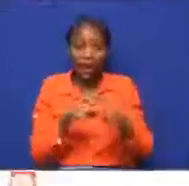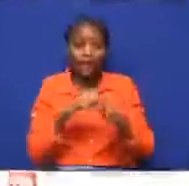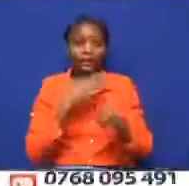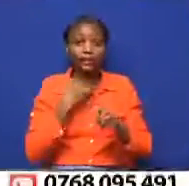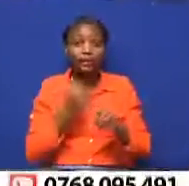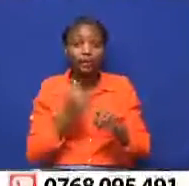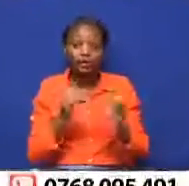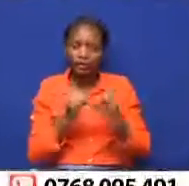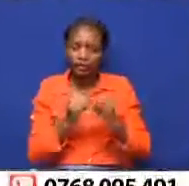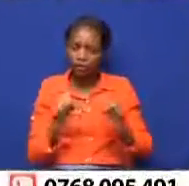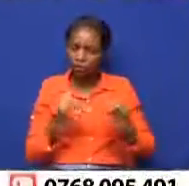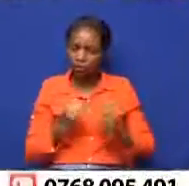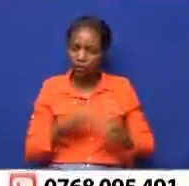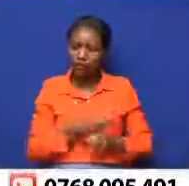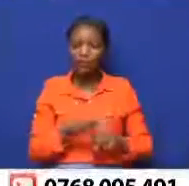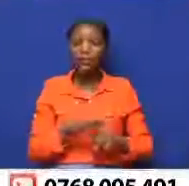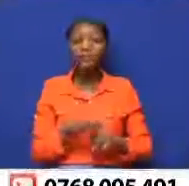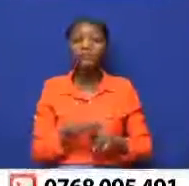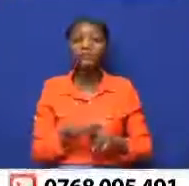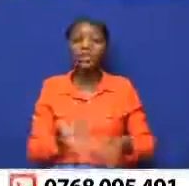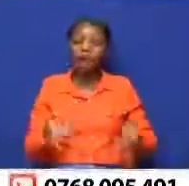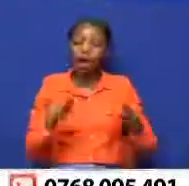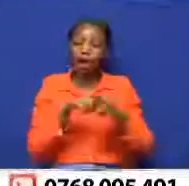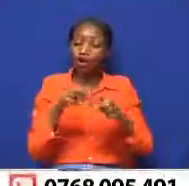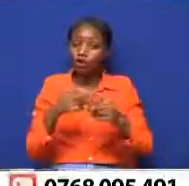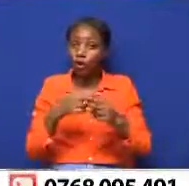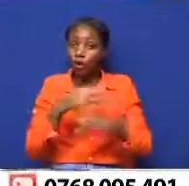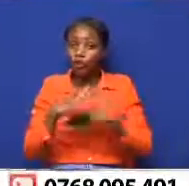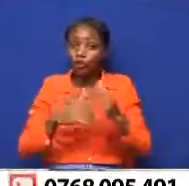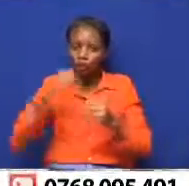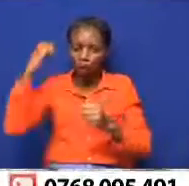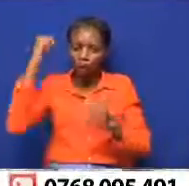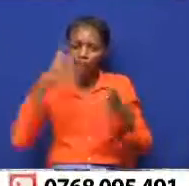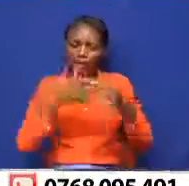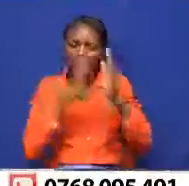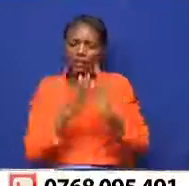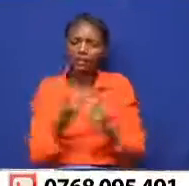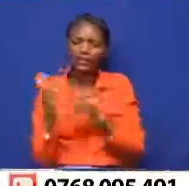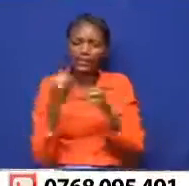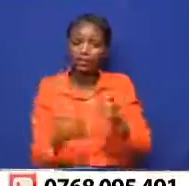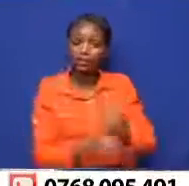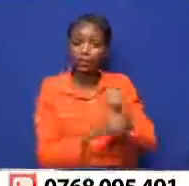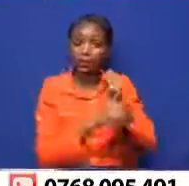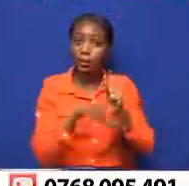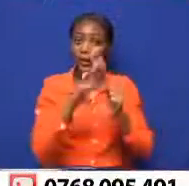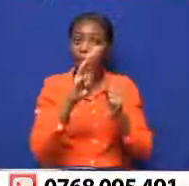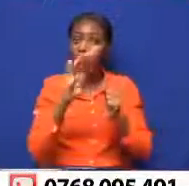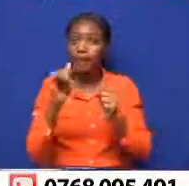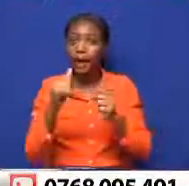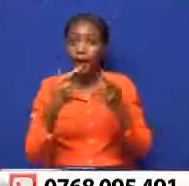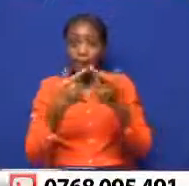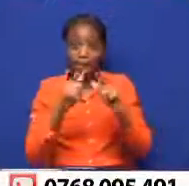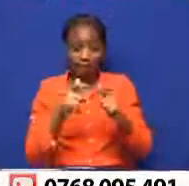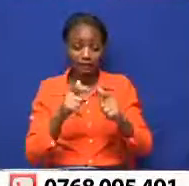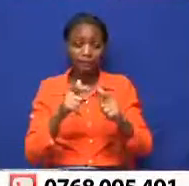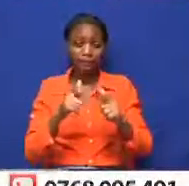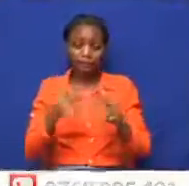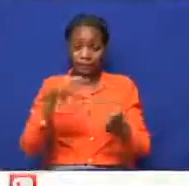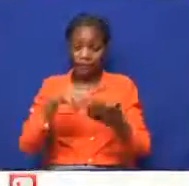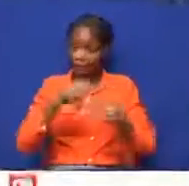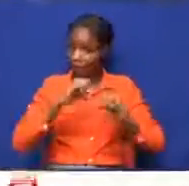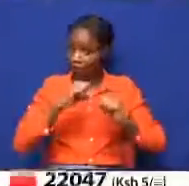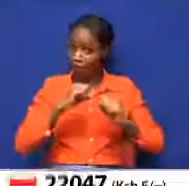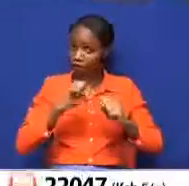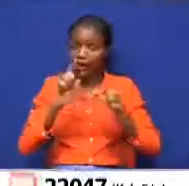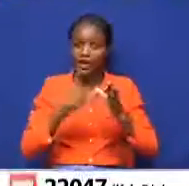the defaulters back home. Almost all political leaders flocked to support it, but maintained their stance. A series